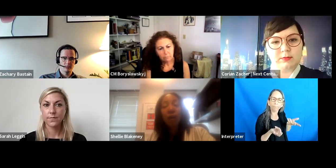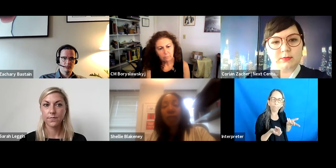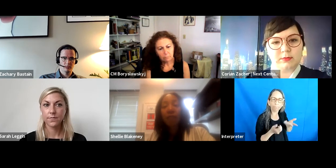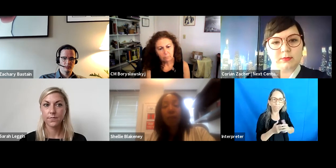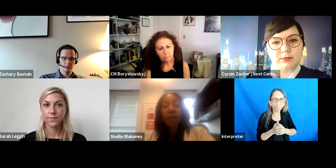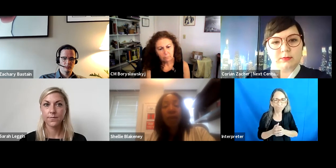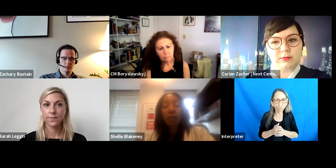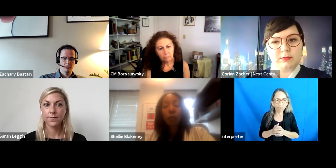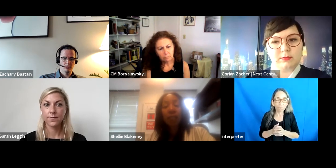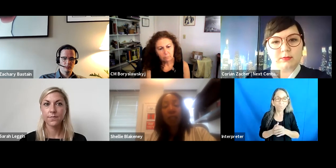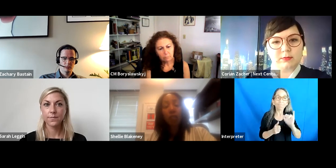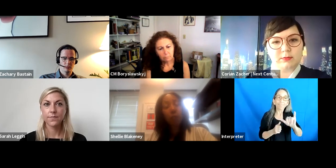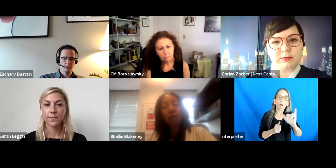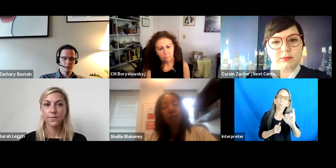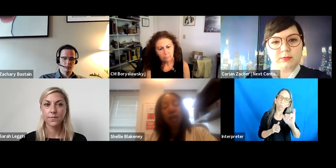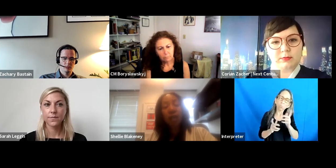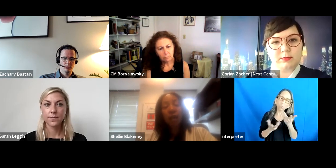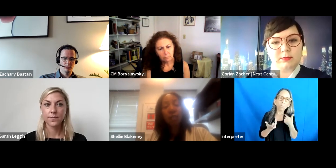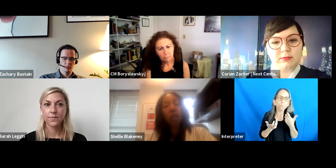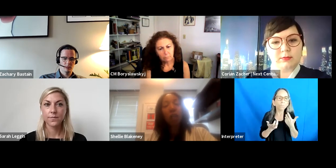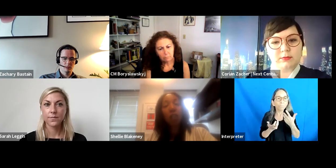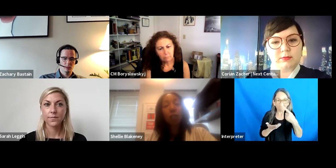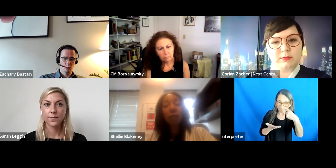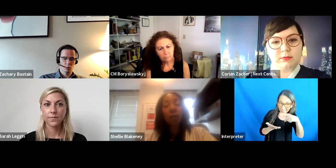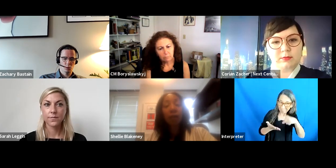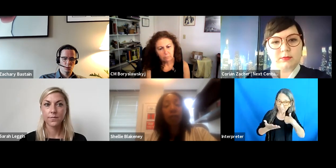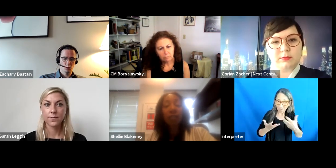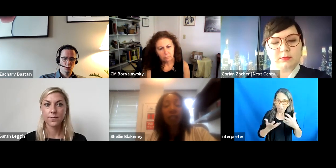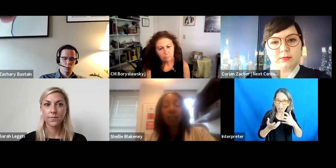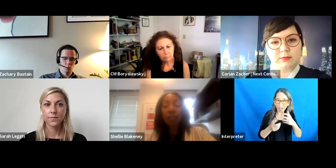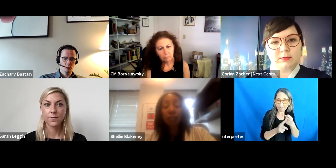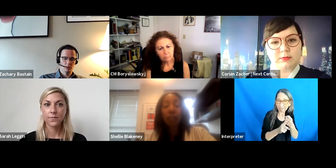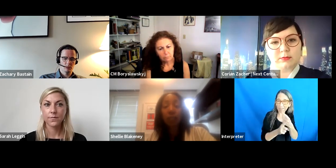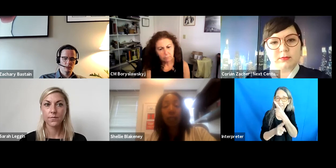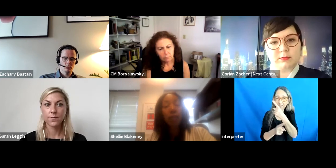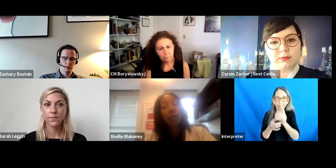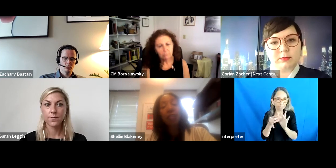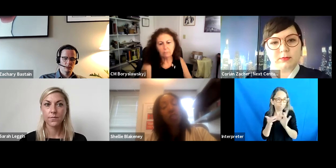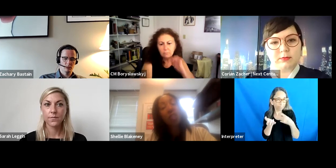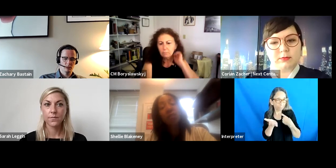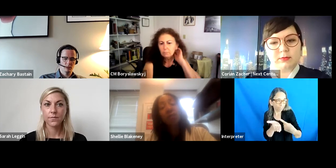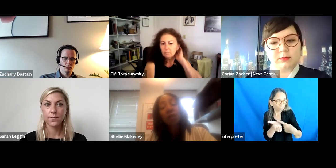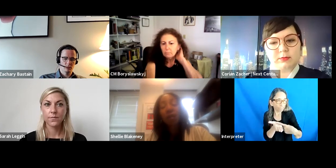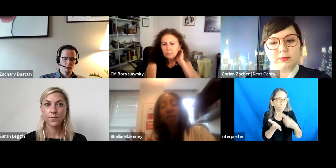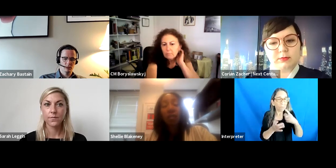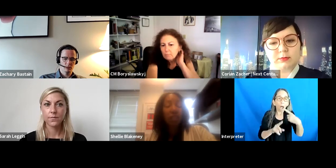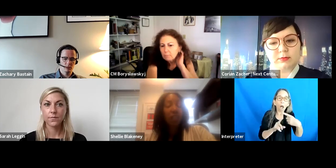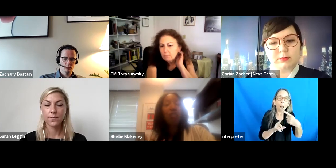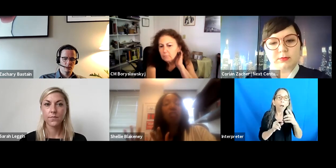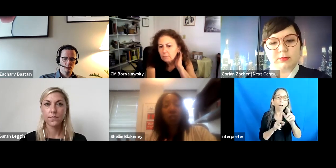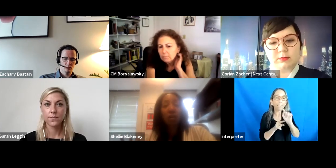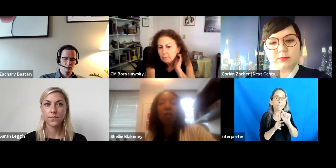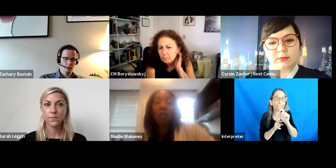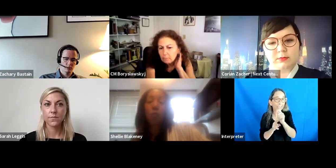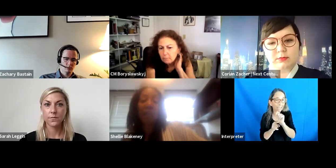also, if I may, would like to just pivot and talk a little bit about the Text to 988 initiative. A lot of